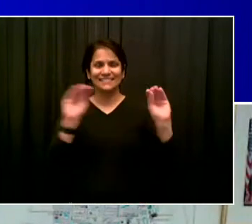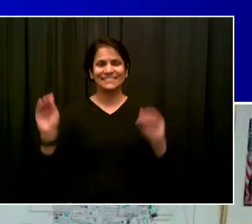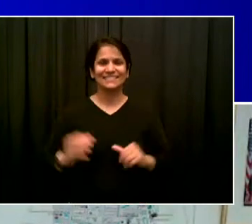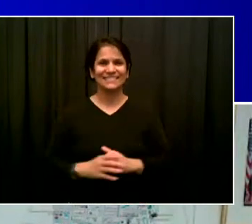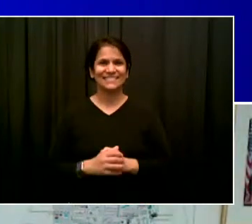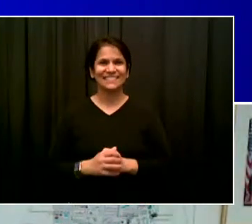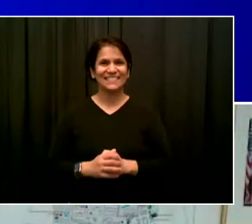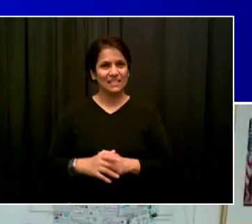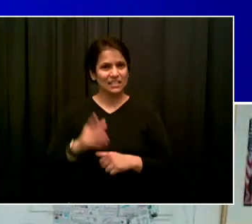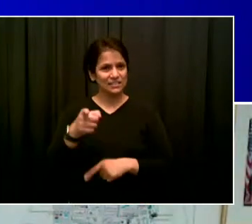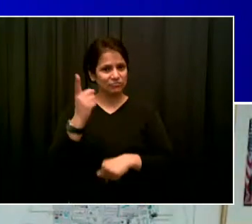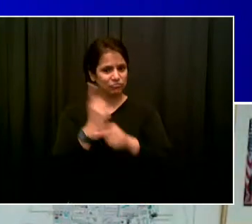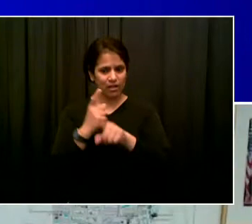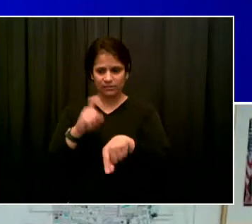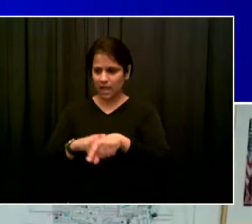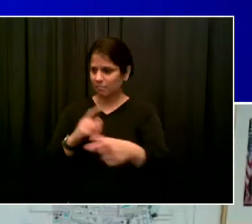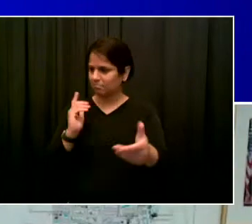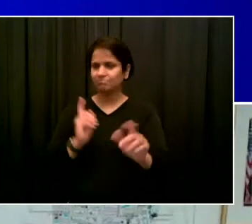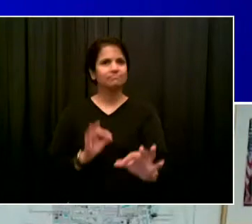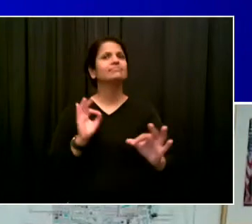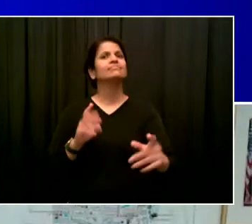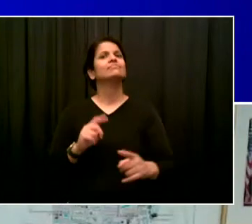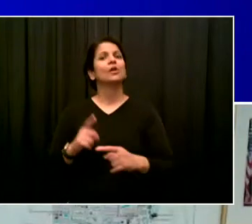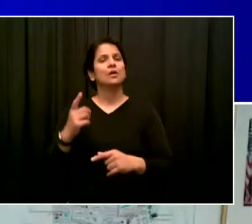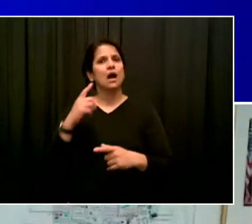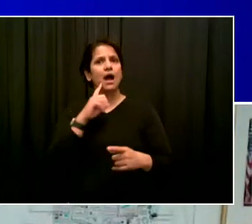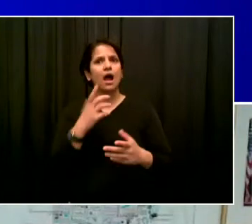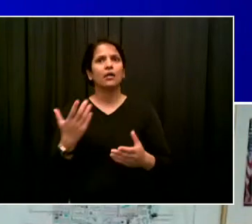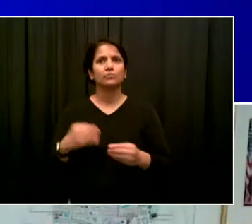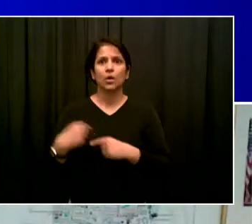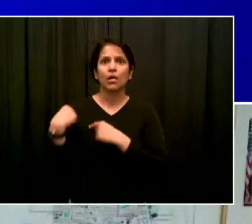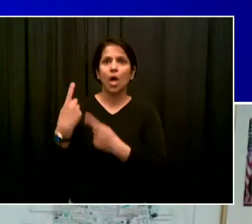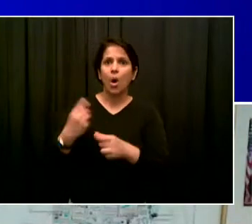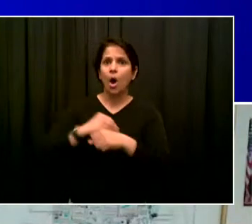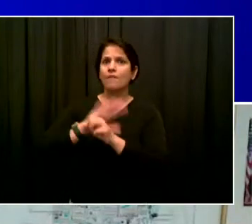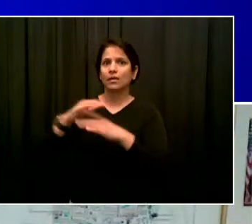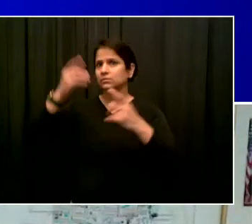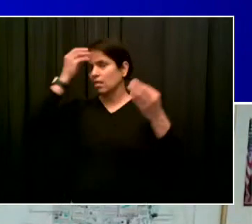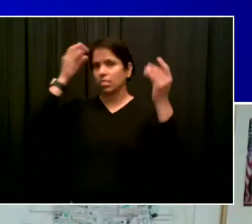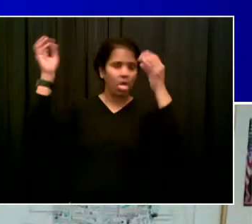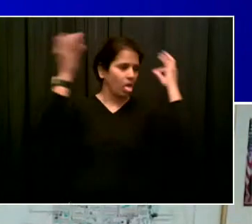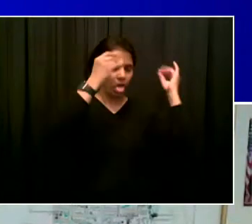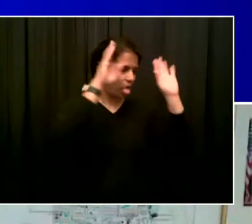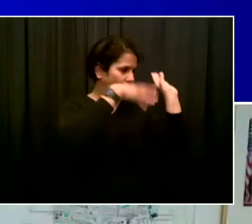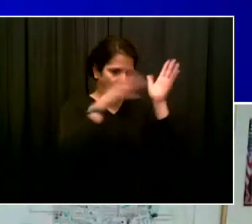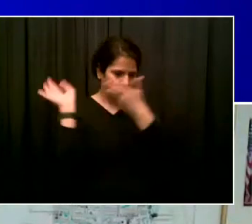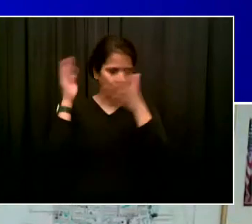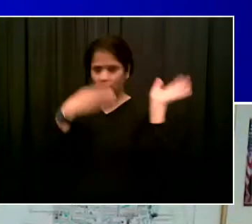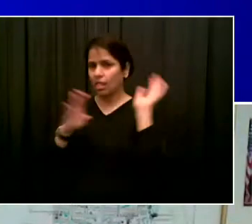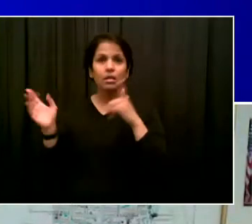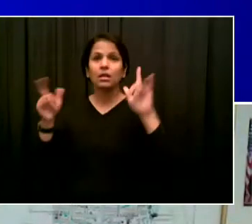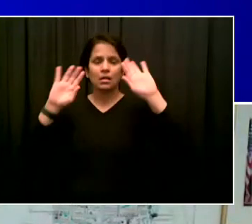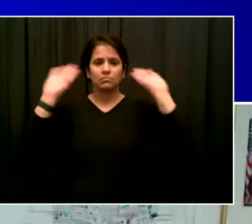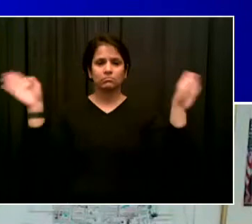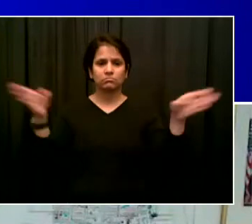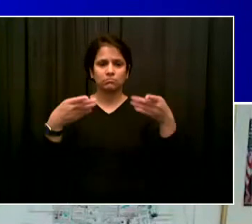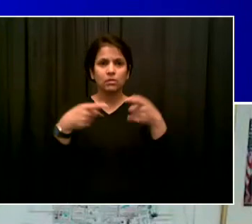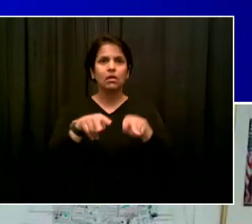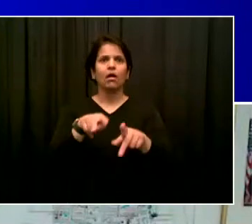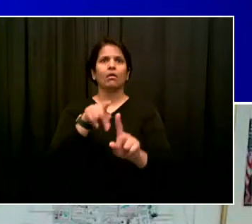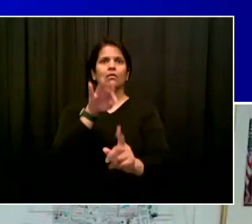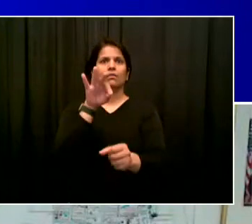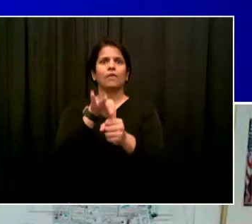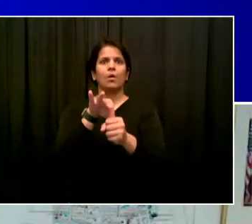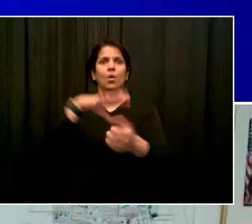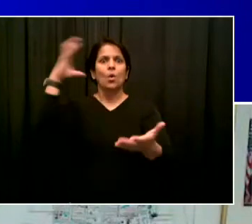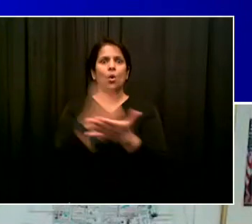we are starting to come out of COVID. People are starting to pay more attention. We've got to reach every single New Yorker and help them understand.